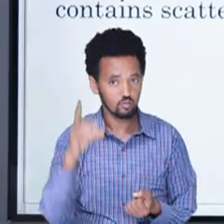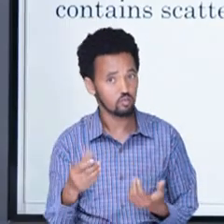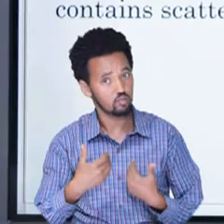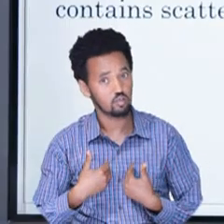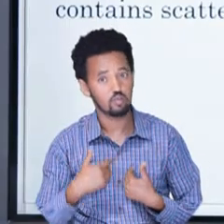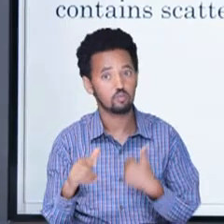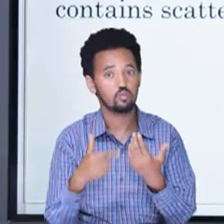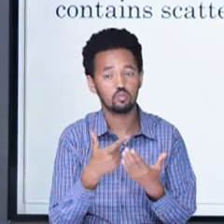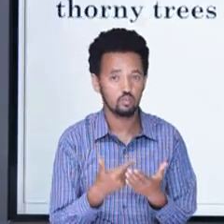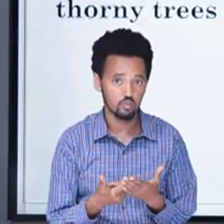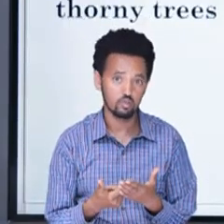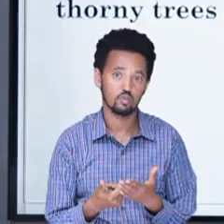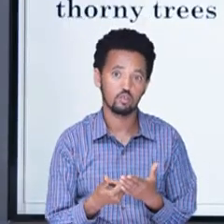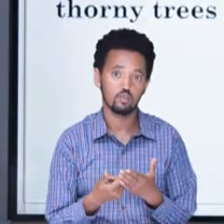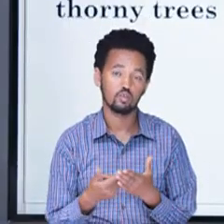trees.